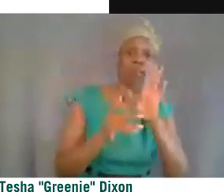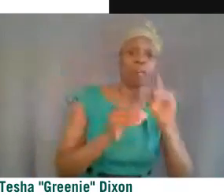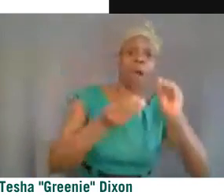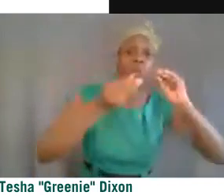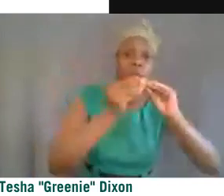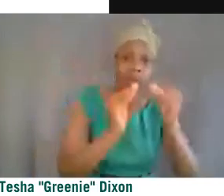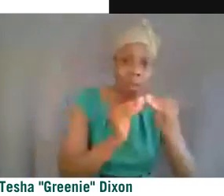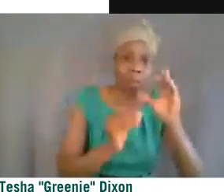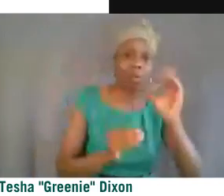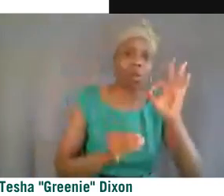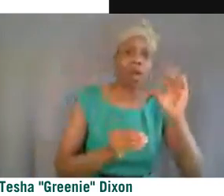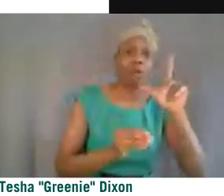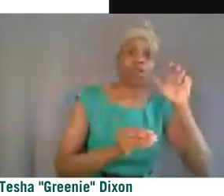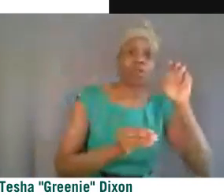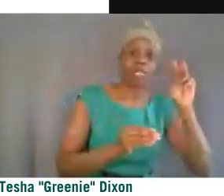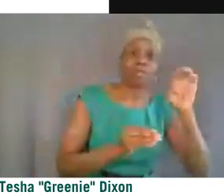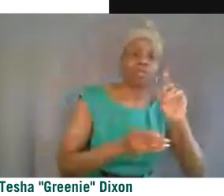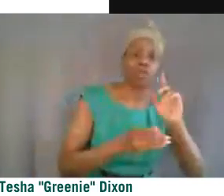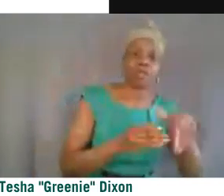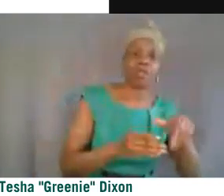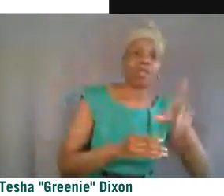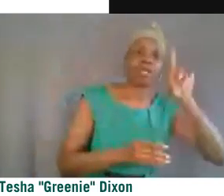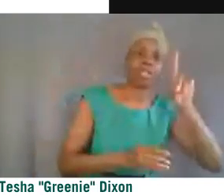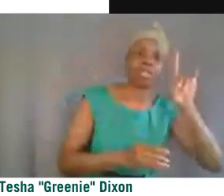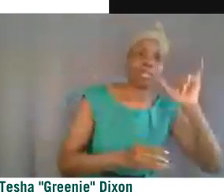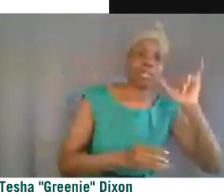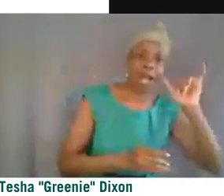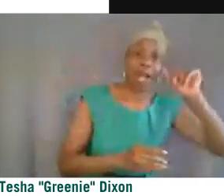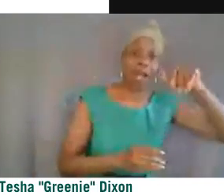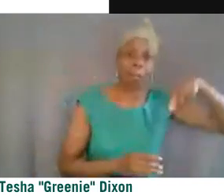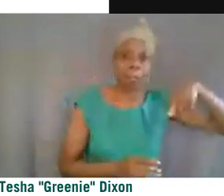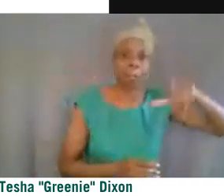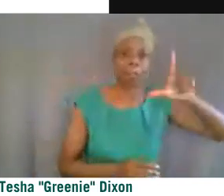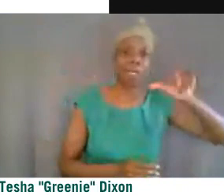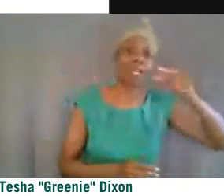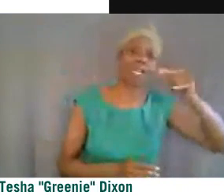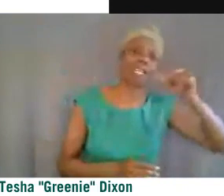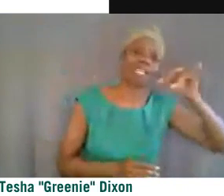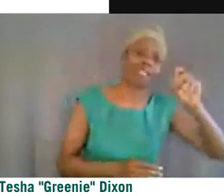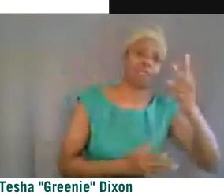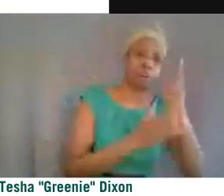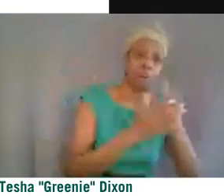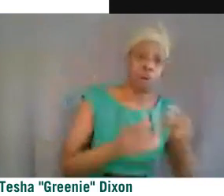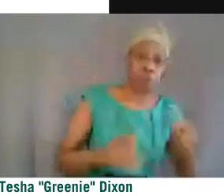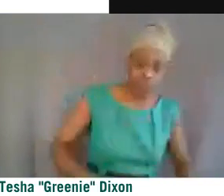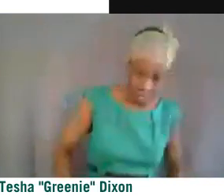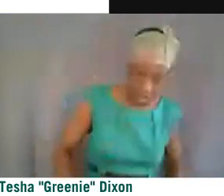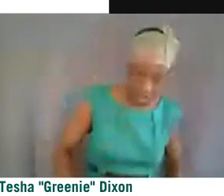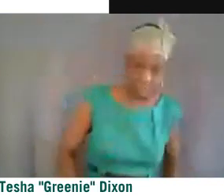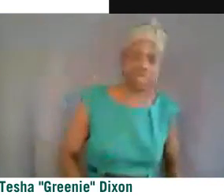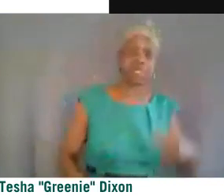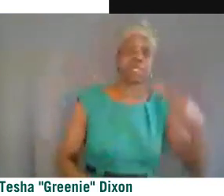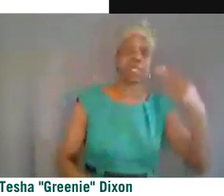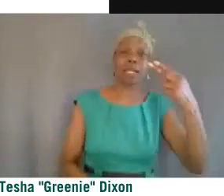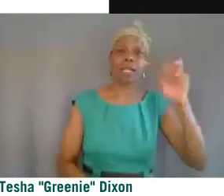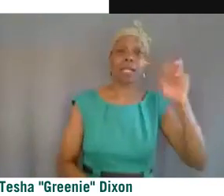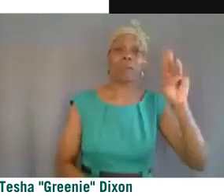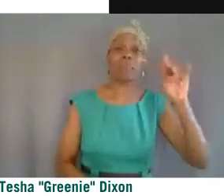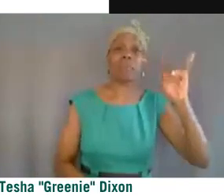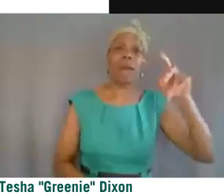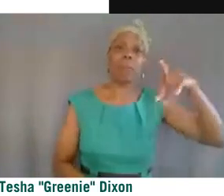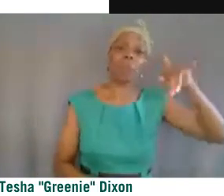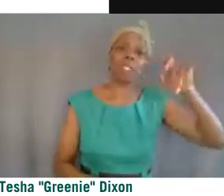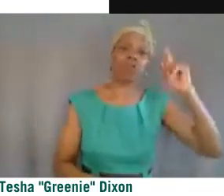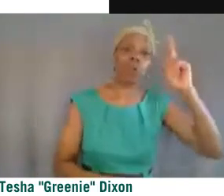you'll hear diplegic for both legs, or hemiplegic for one side of the body,